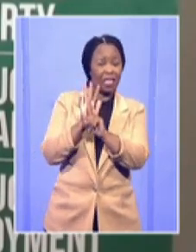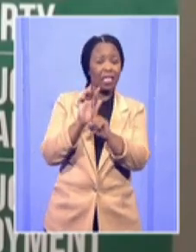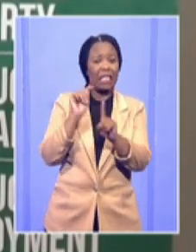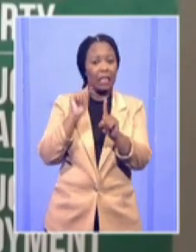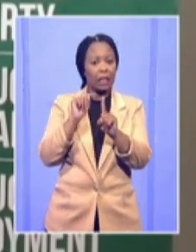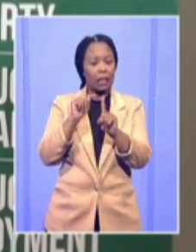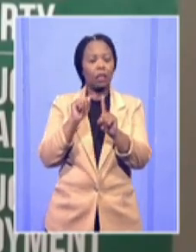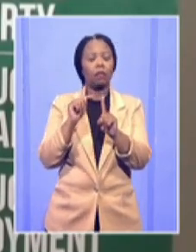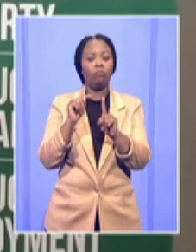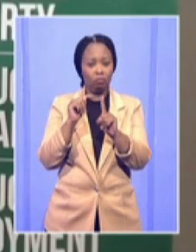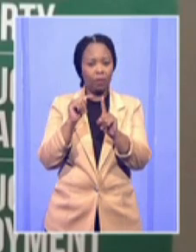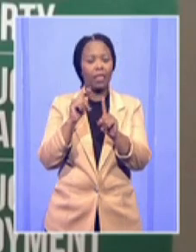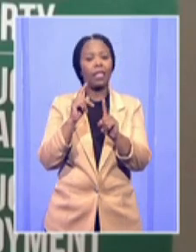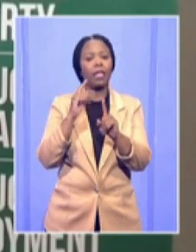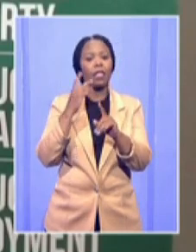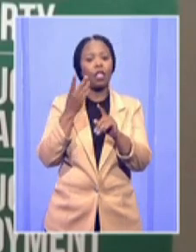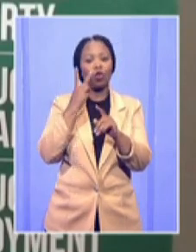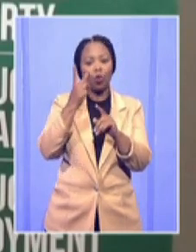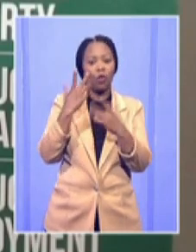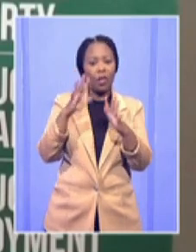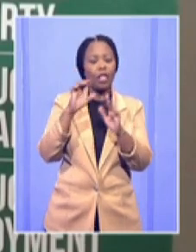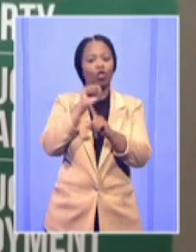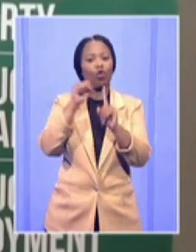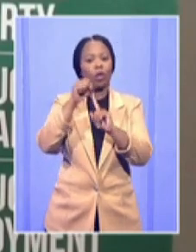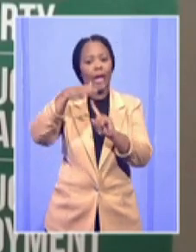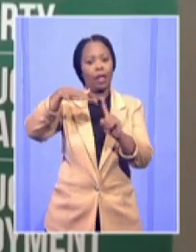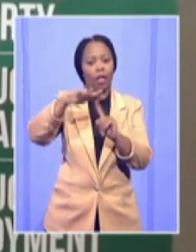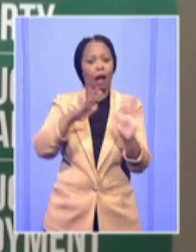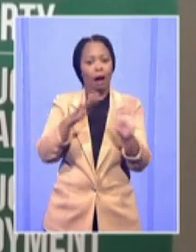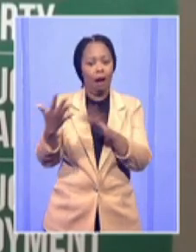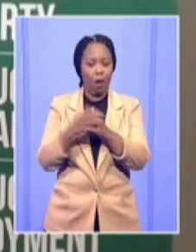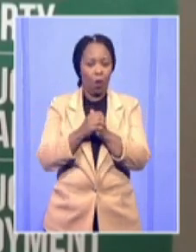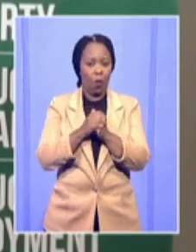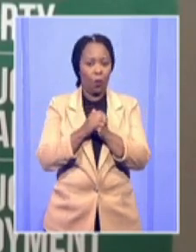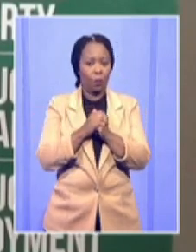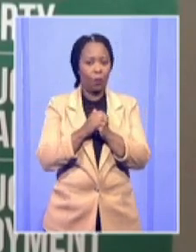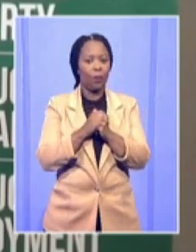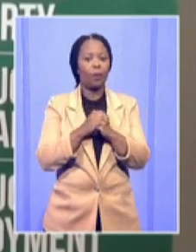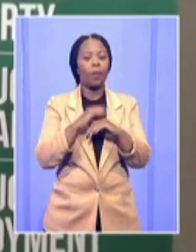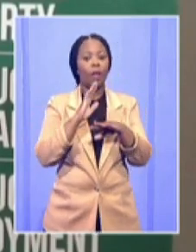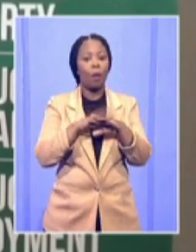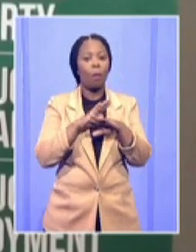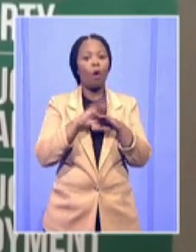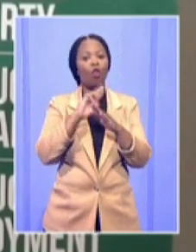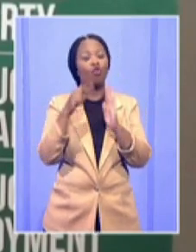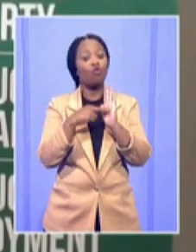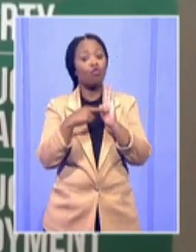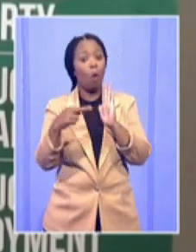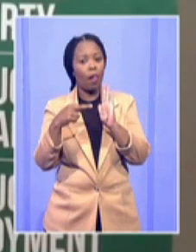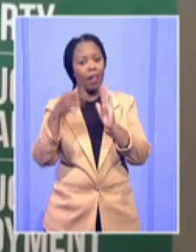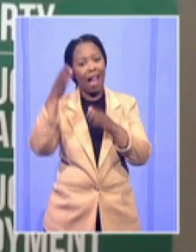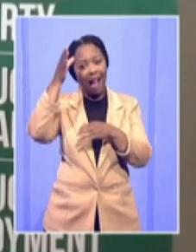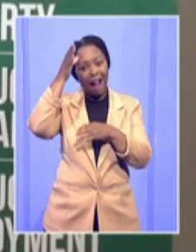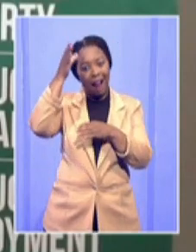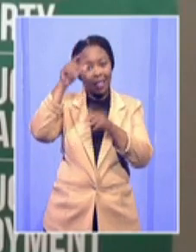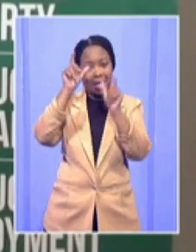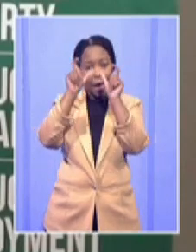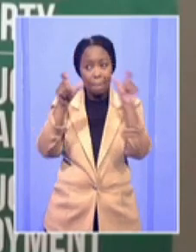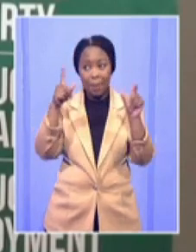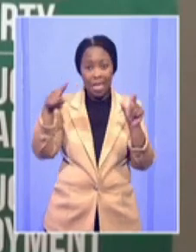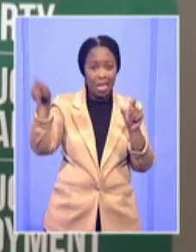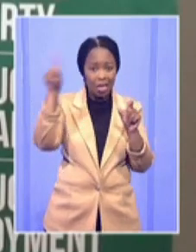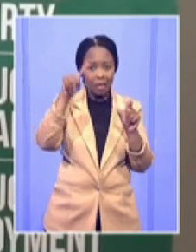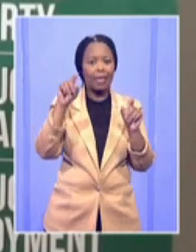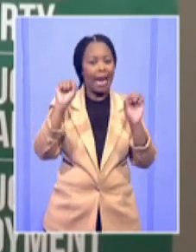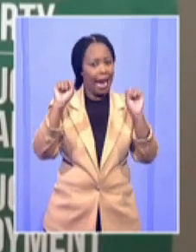our societies. And this initiative showcases and amplifies the role that academics can and have played in